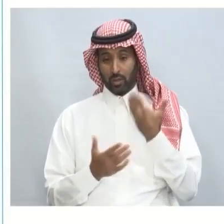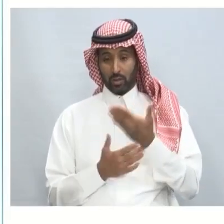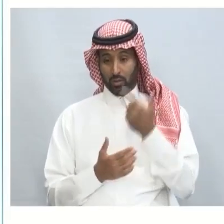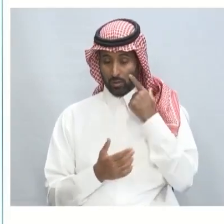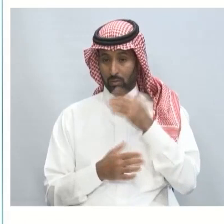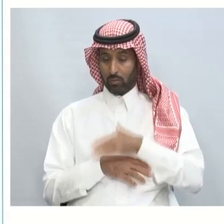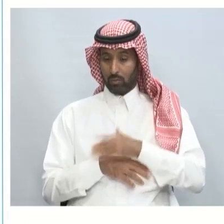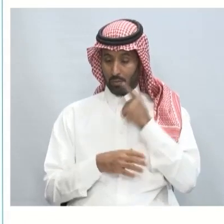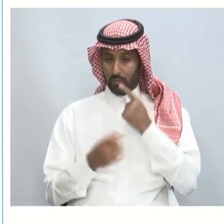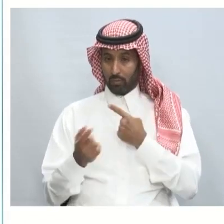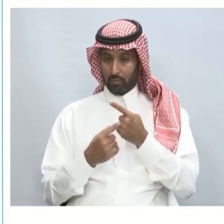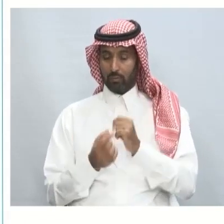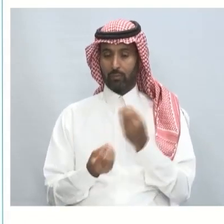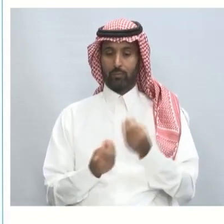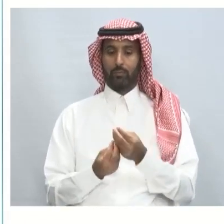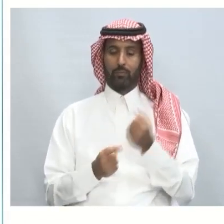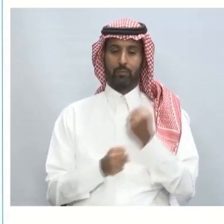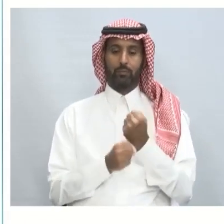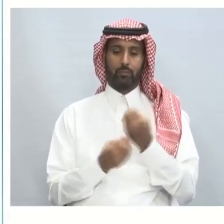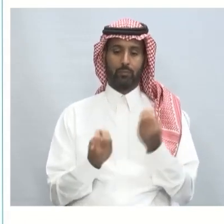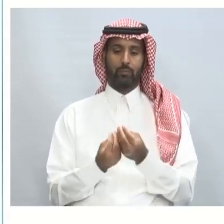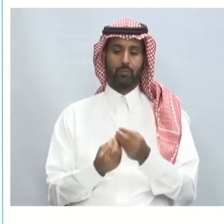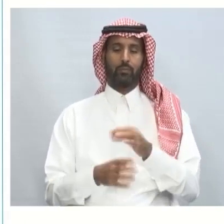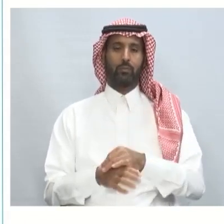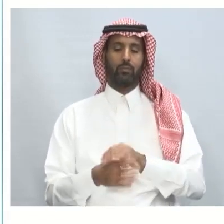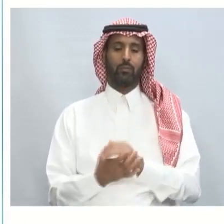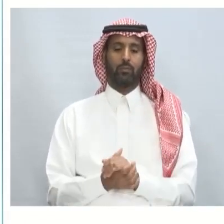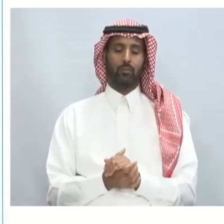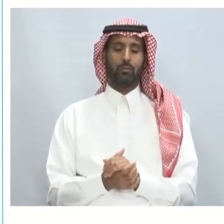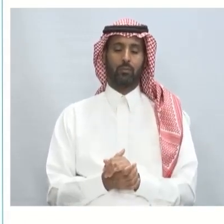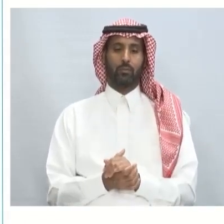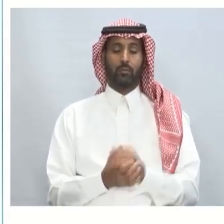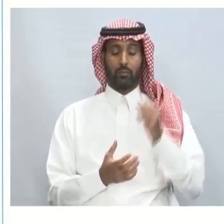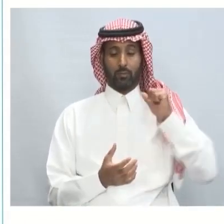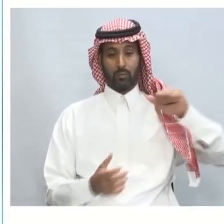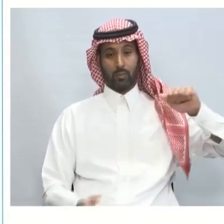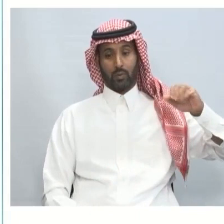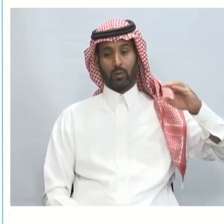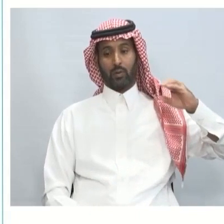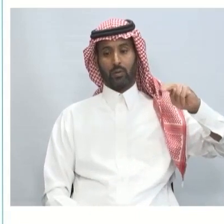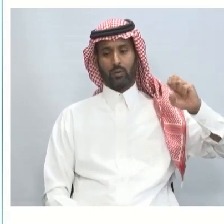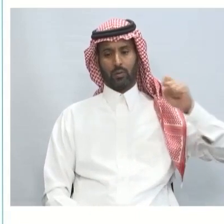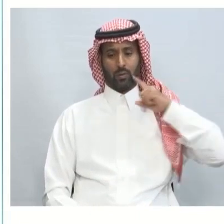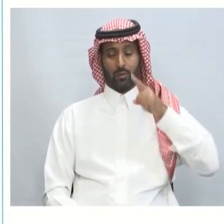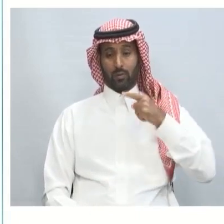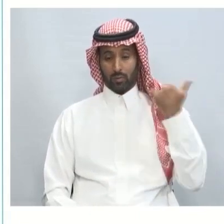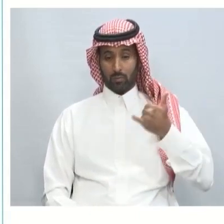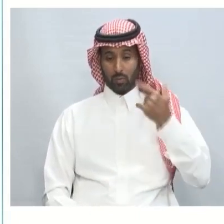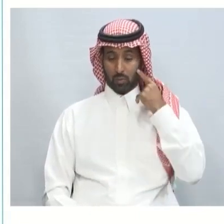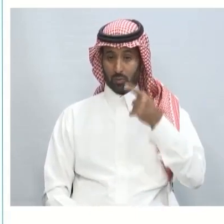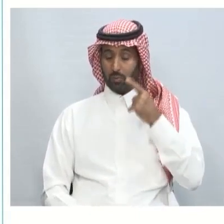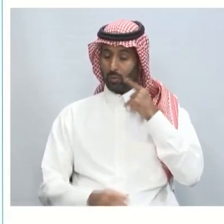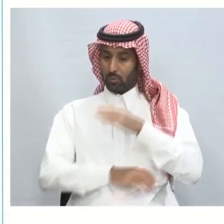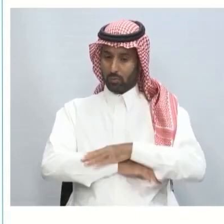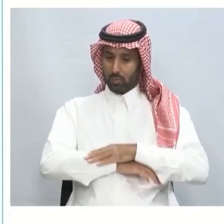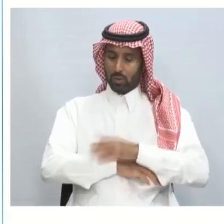be respectful when working with other people. Mr. Cannon replied, well, it's important to be polite and